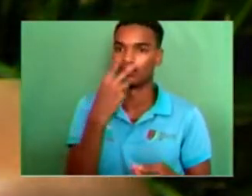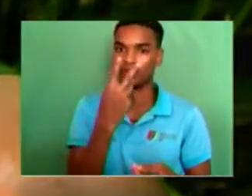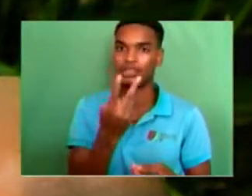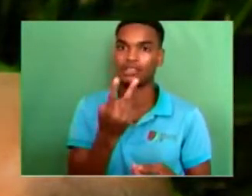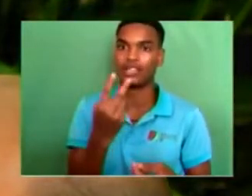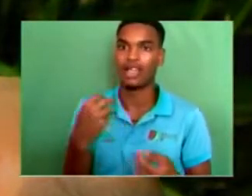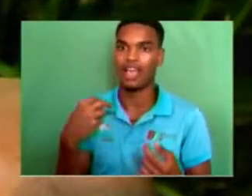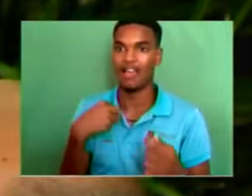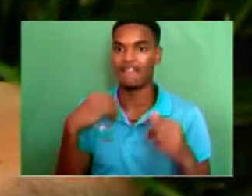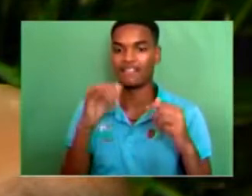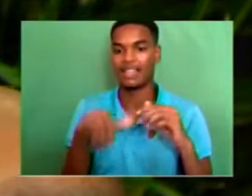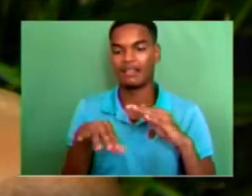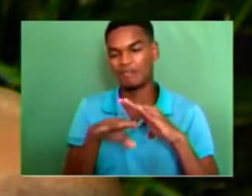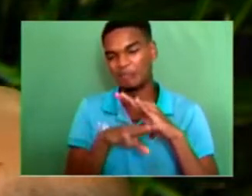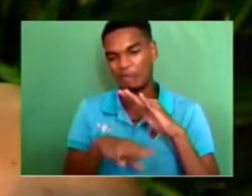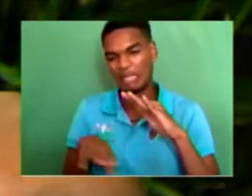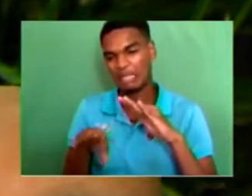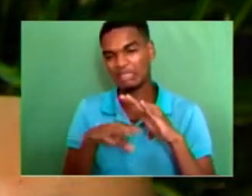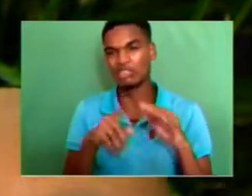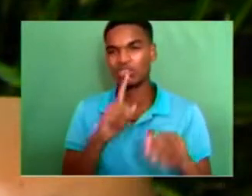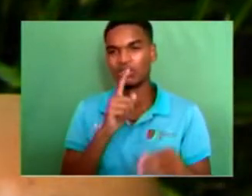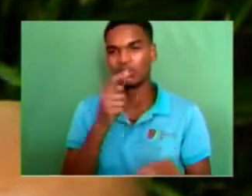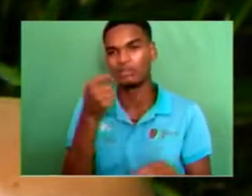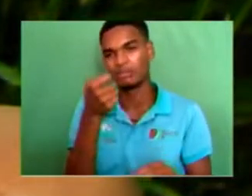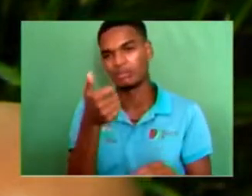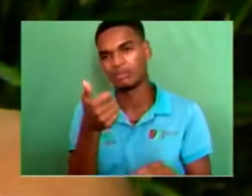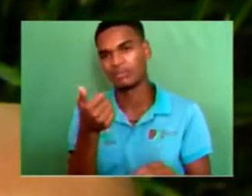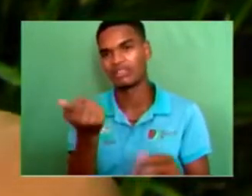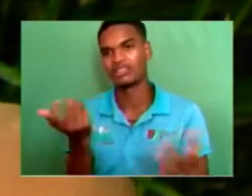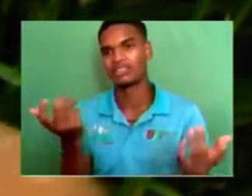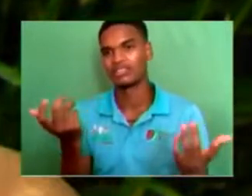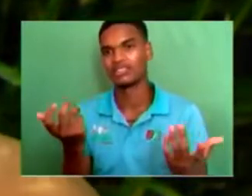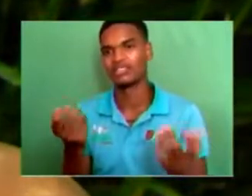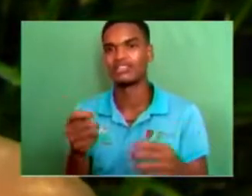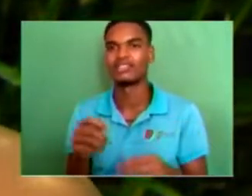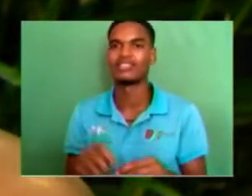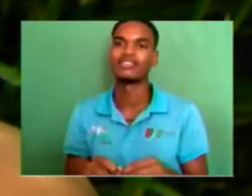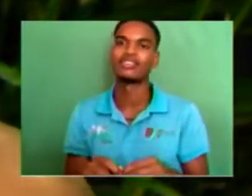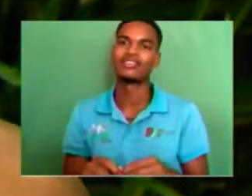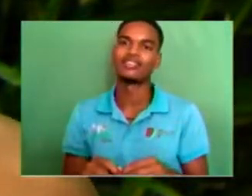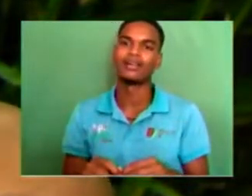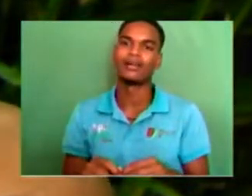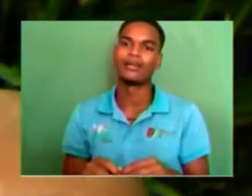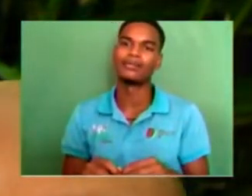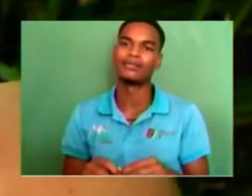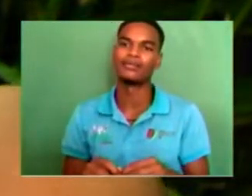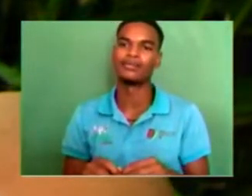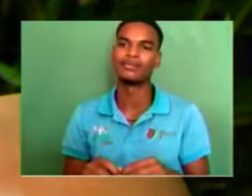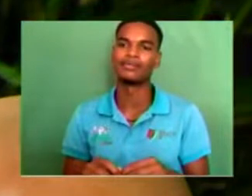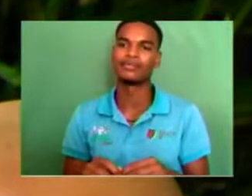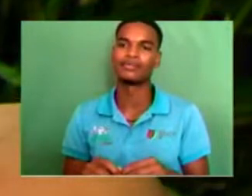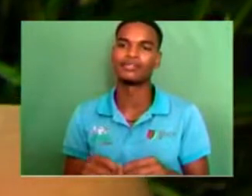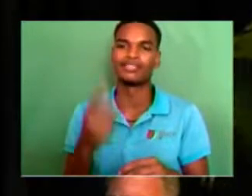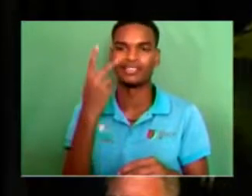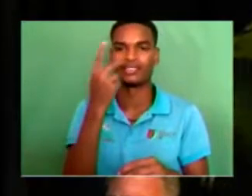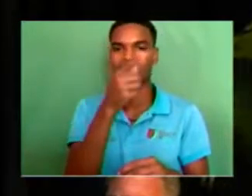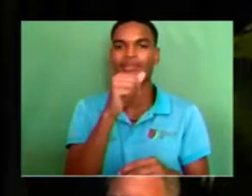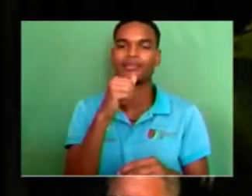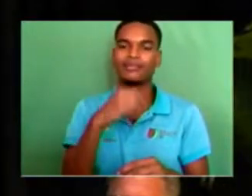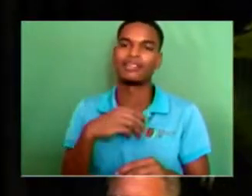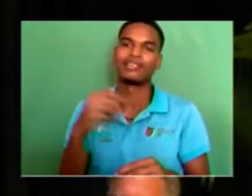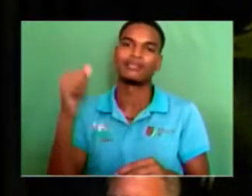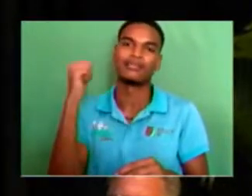much yet for. Mark is waving one at the back of the room. Mark's waving. He's waving one back there. Try video.